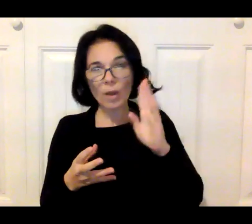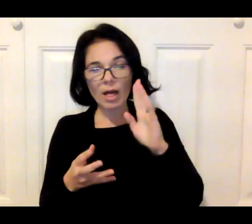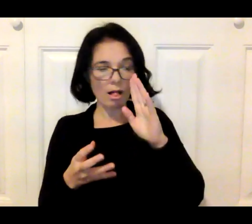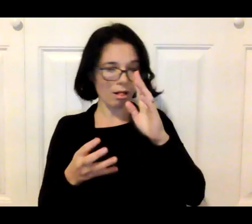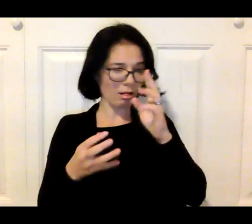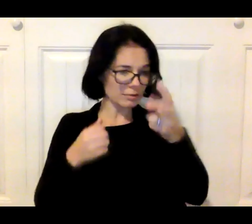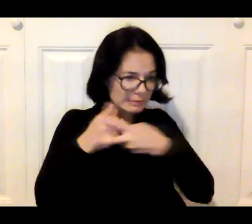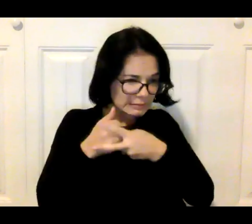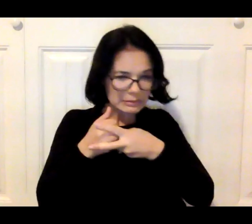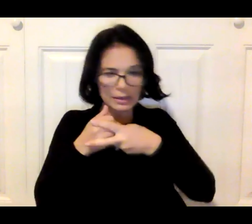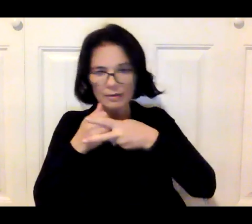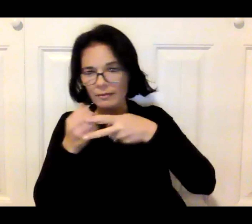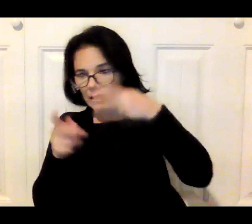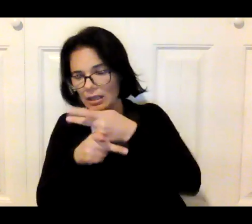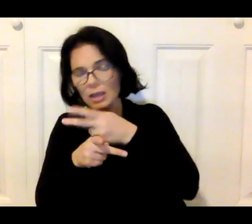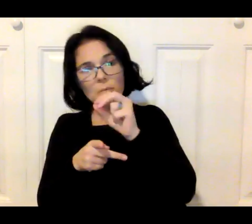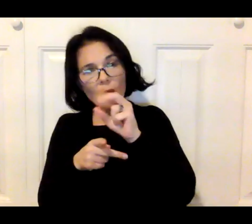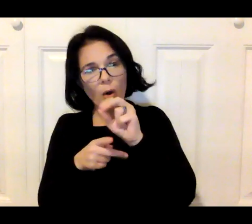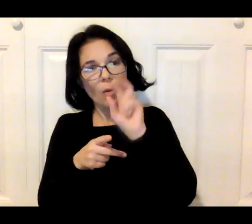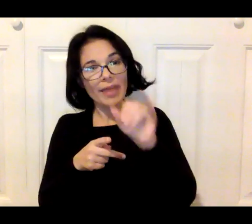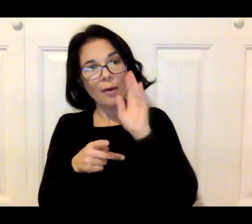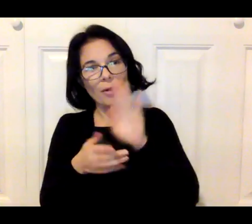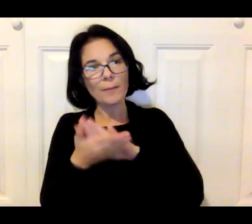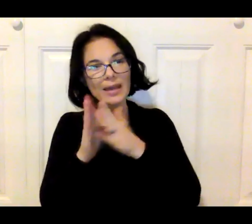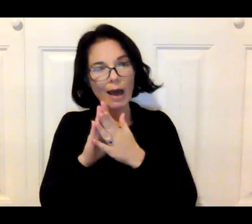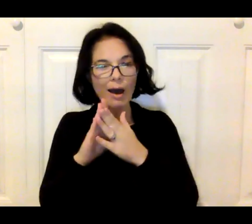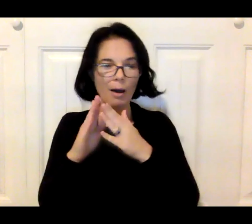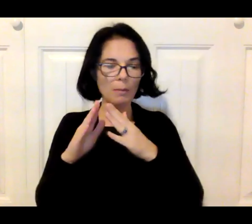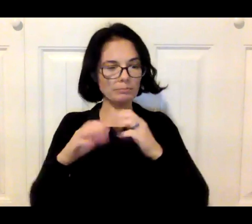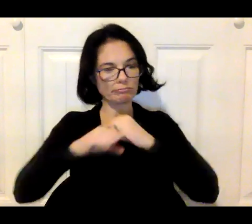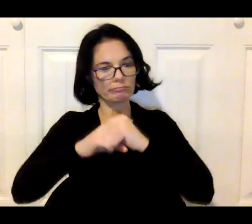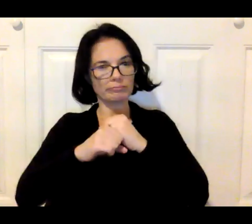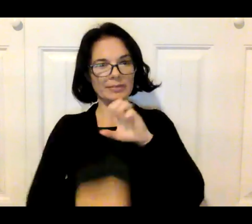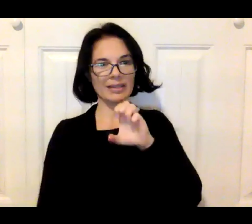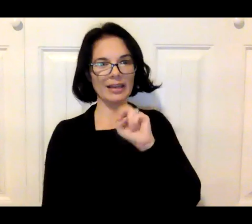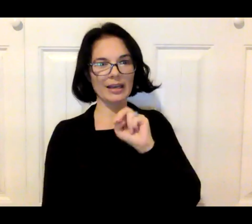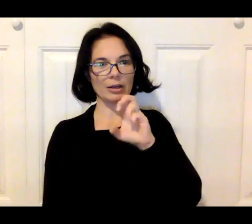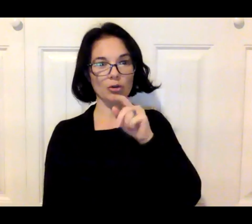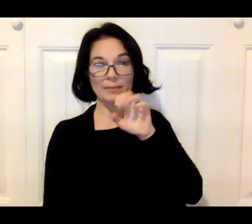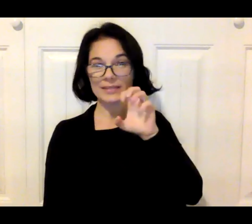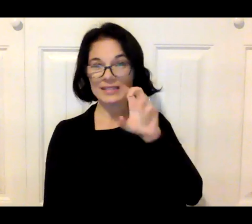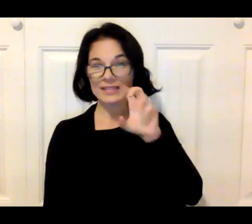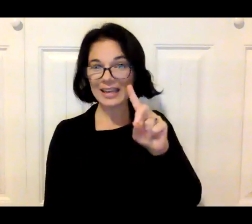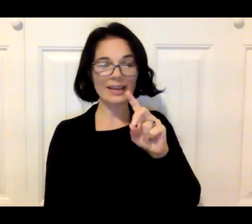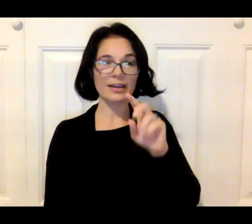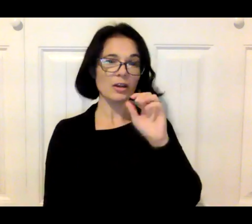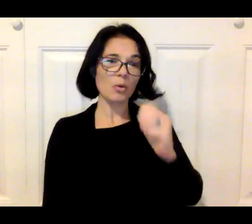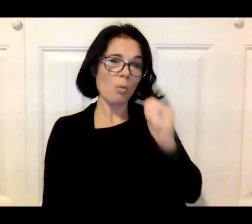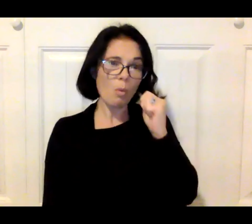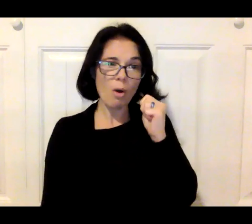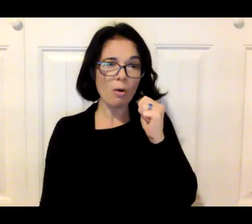it, and it doesn't track your location either. So just to answer some of the common questions about